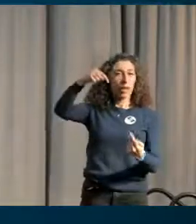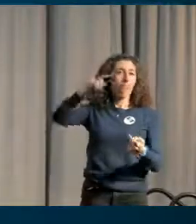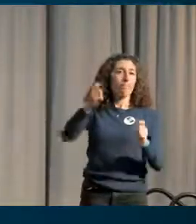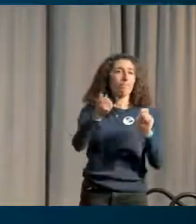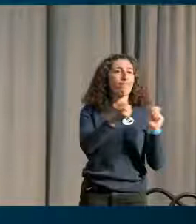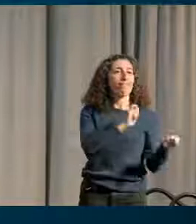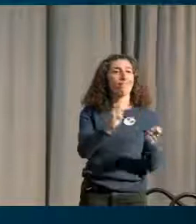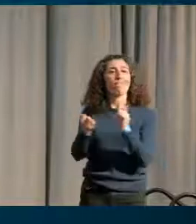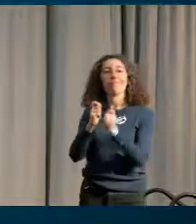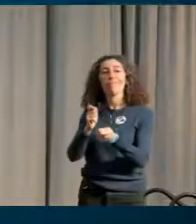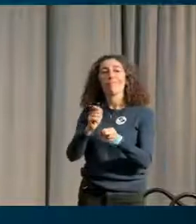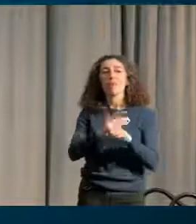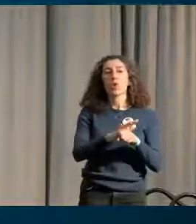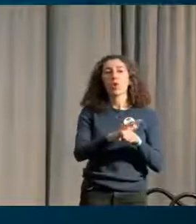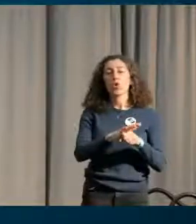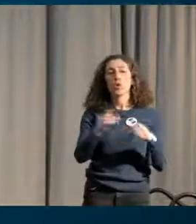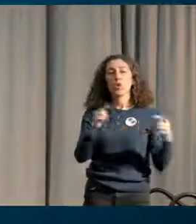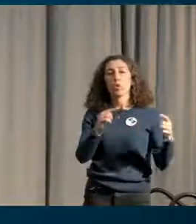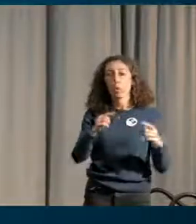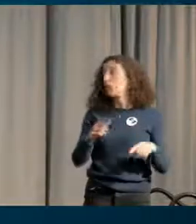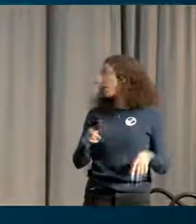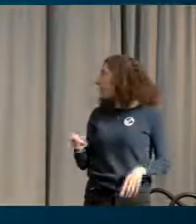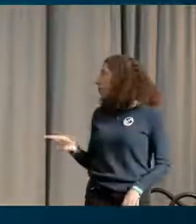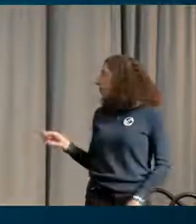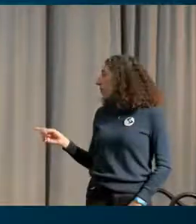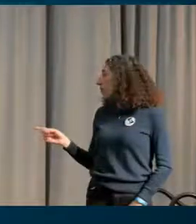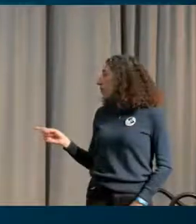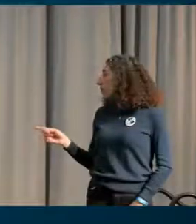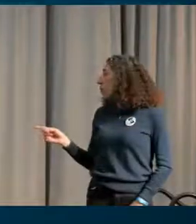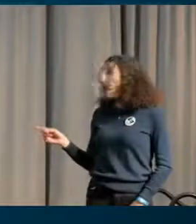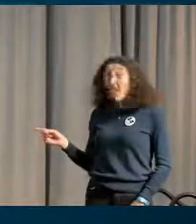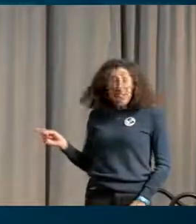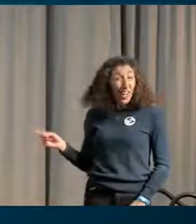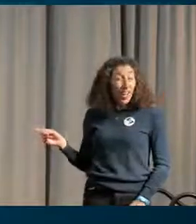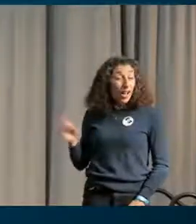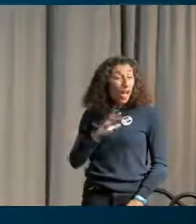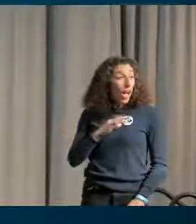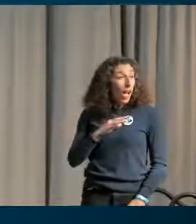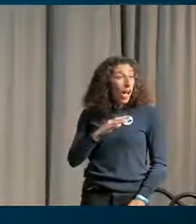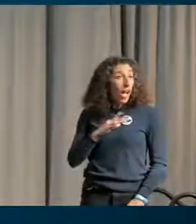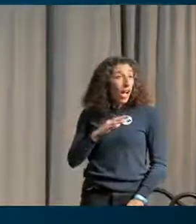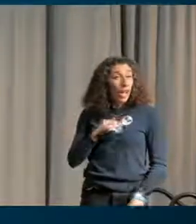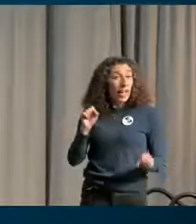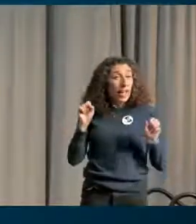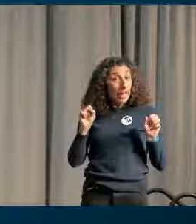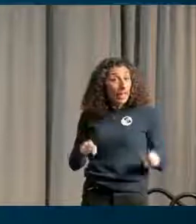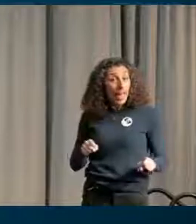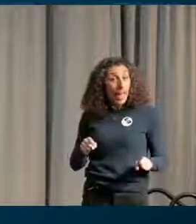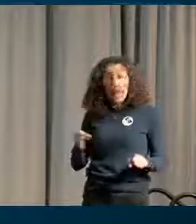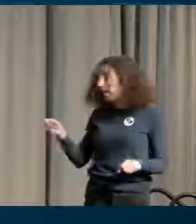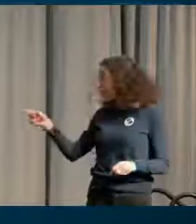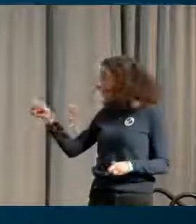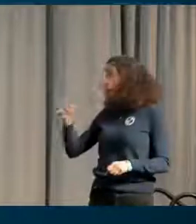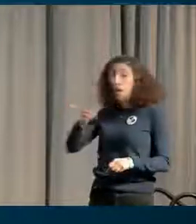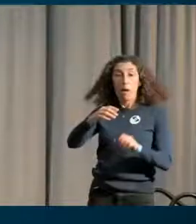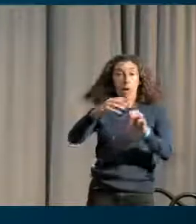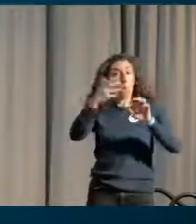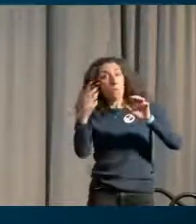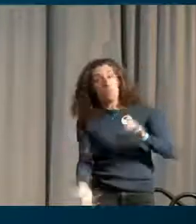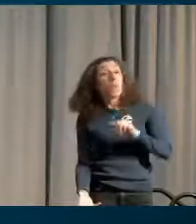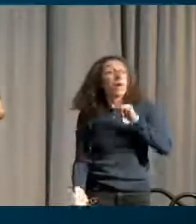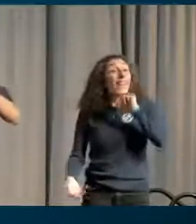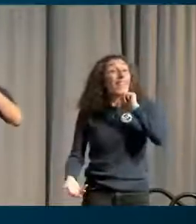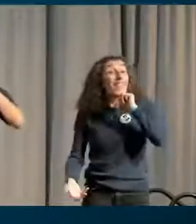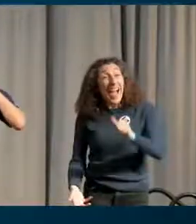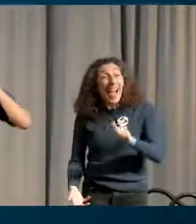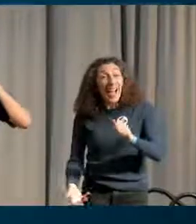at an angle and still see this happening. All right. Okay. So if you guys are taking like pictures right now, I'm going to pretend